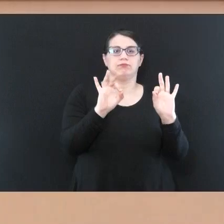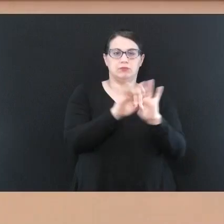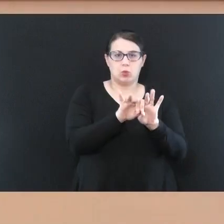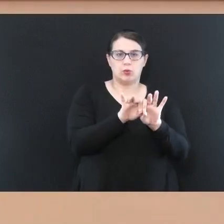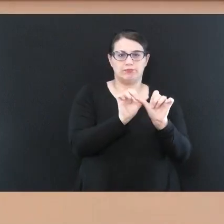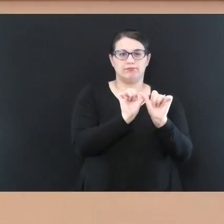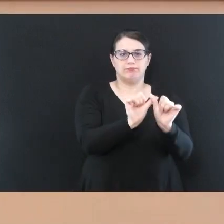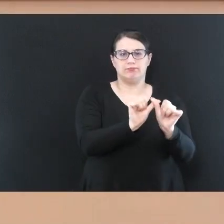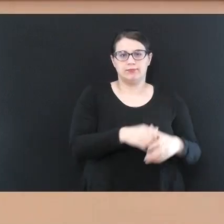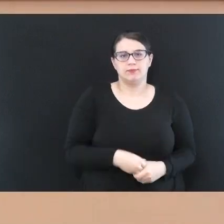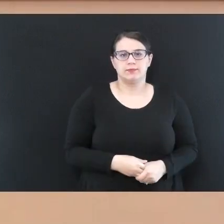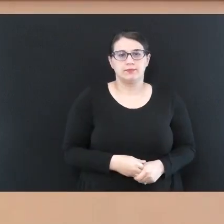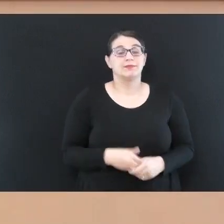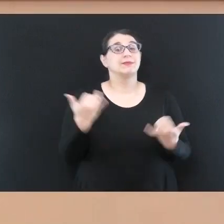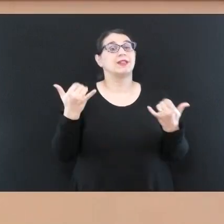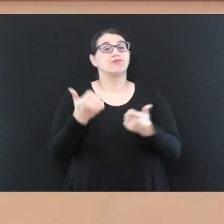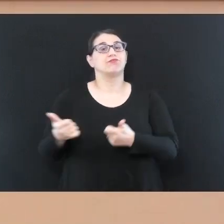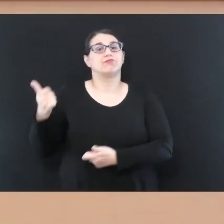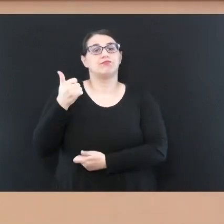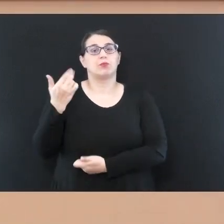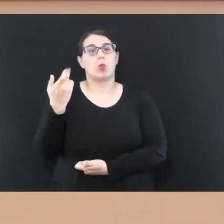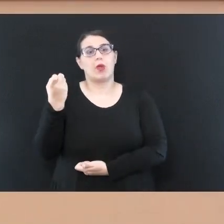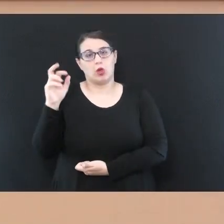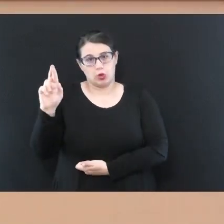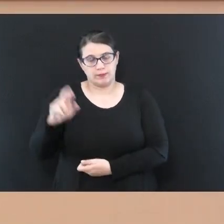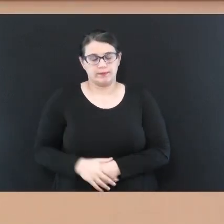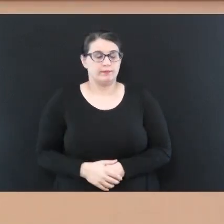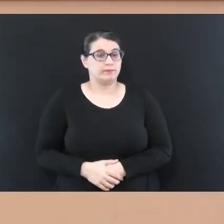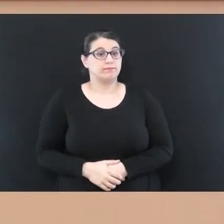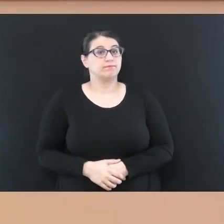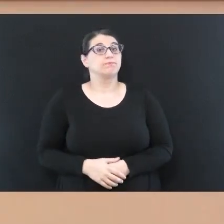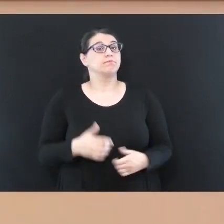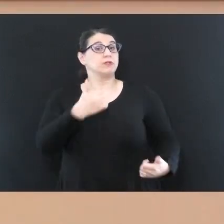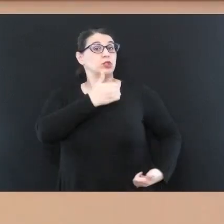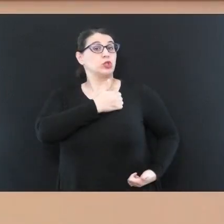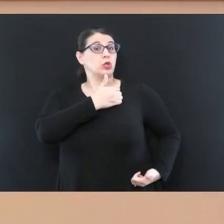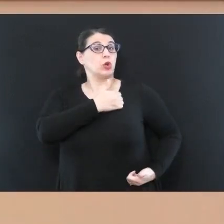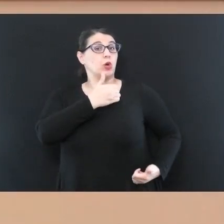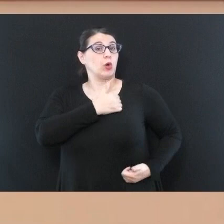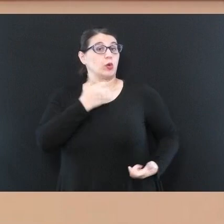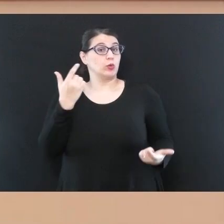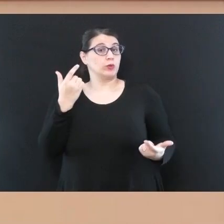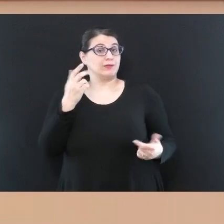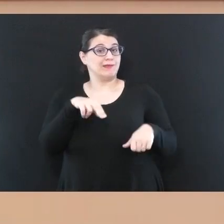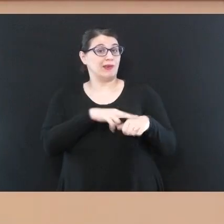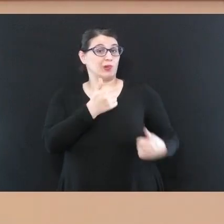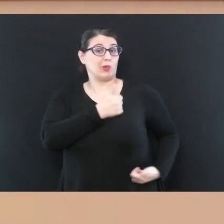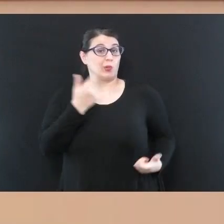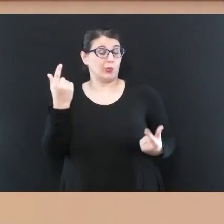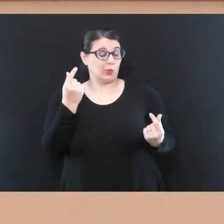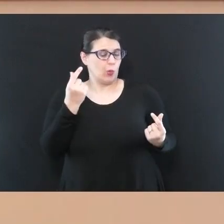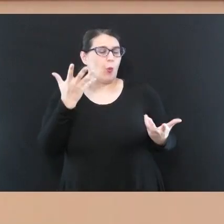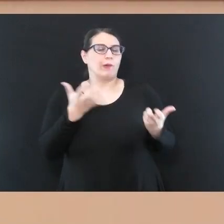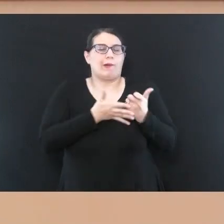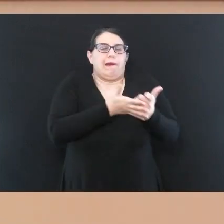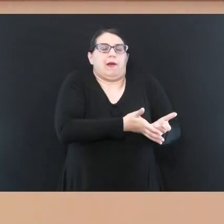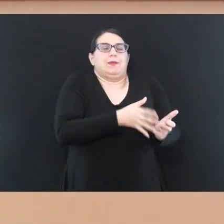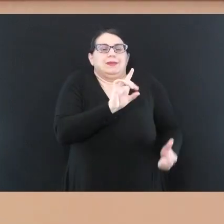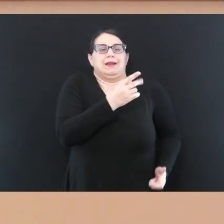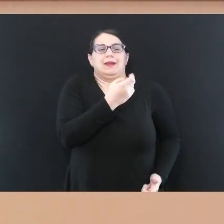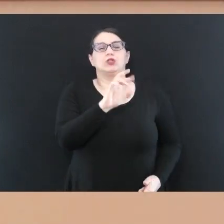Good afternoon. This week's focus for the National Guard will continue to be on assisting DHHR and our local health departments